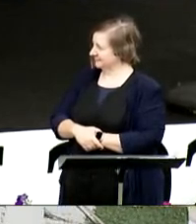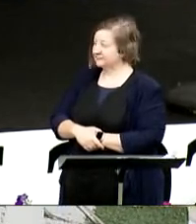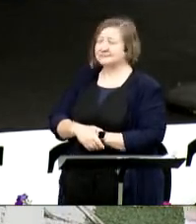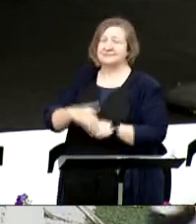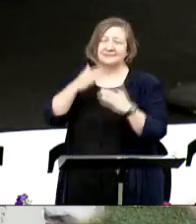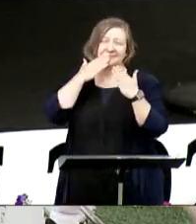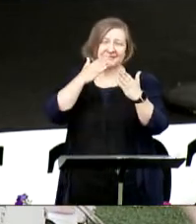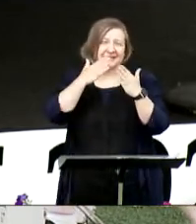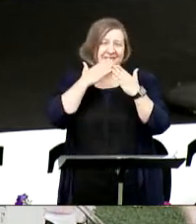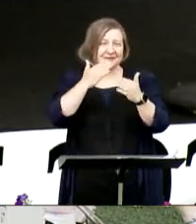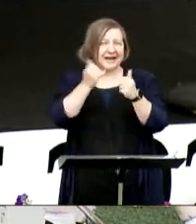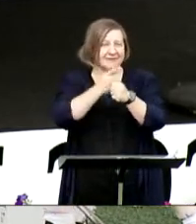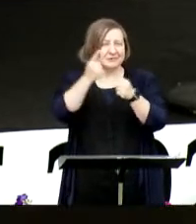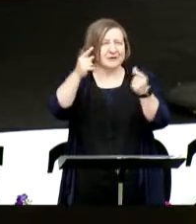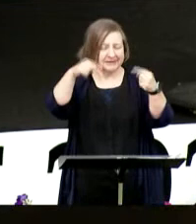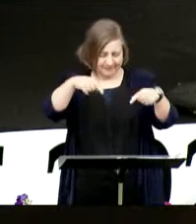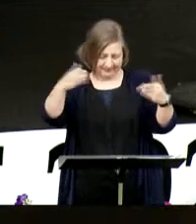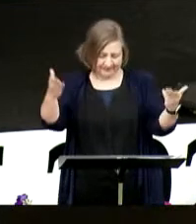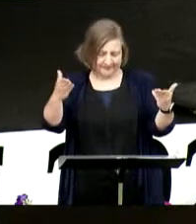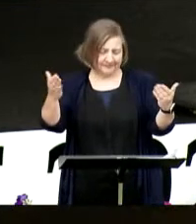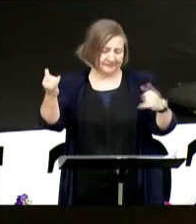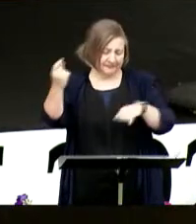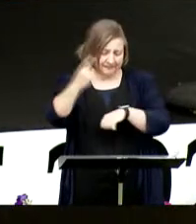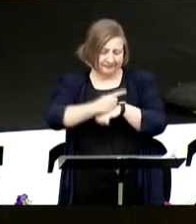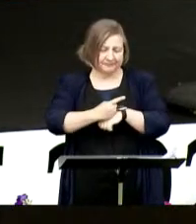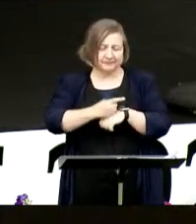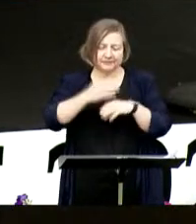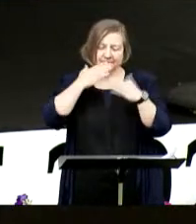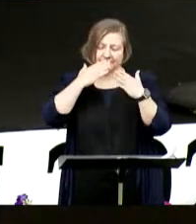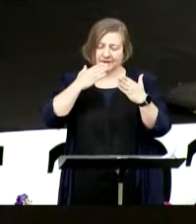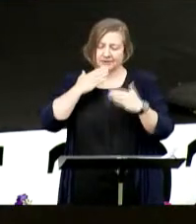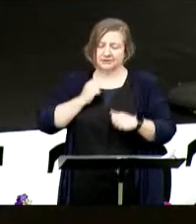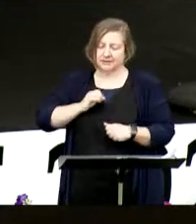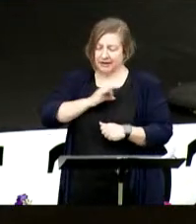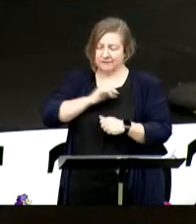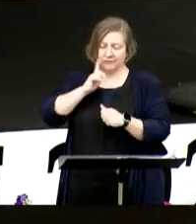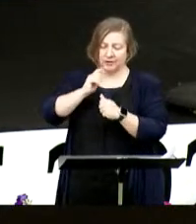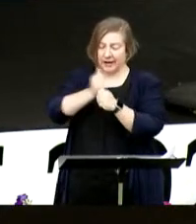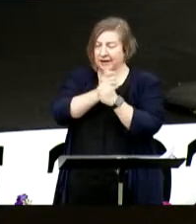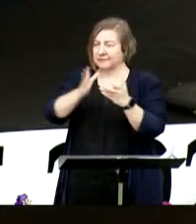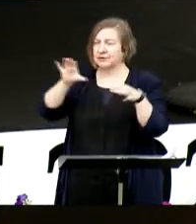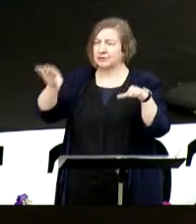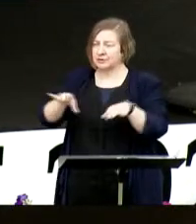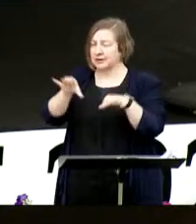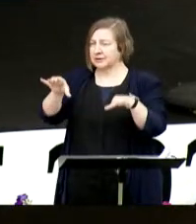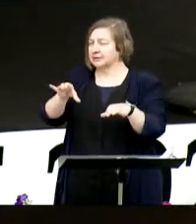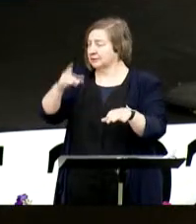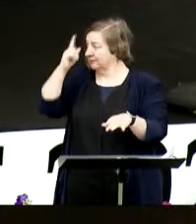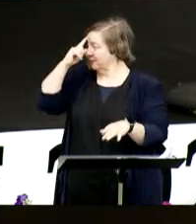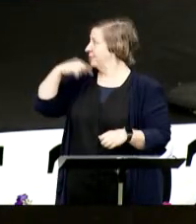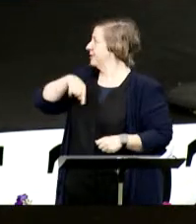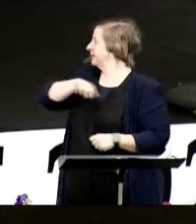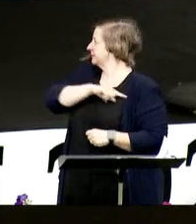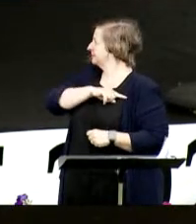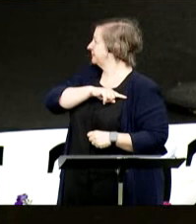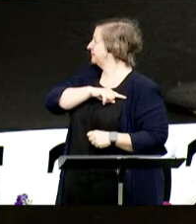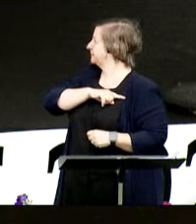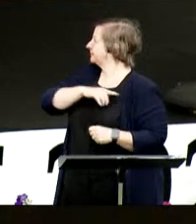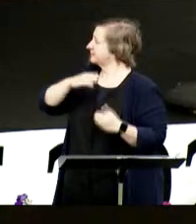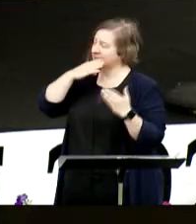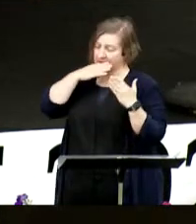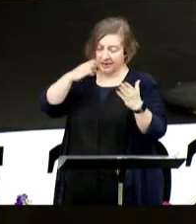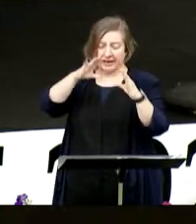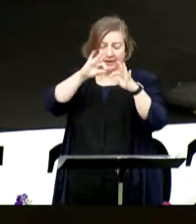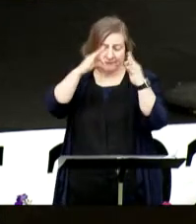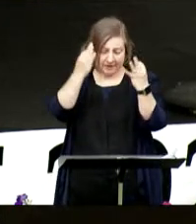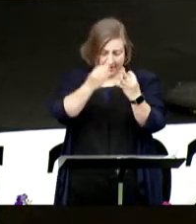Thank you, everyone, to be here today. Thank you, staff, for everything you've done to support us. Thank you,